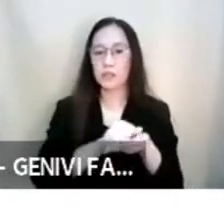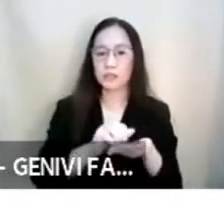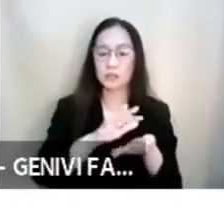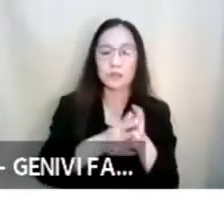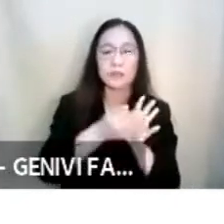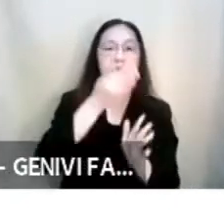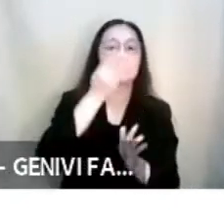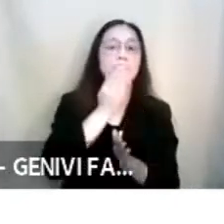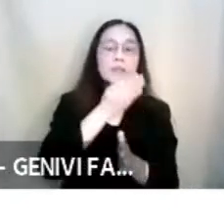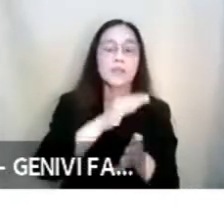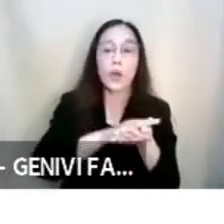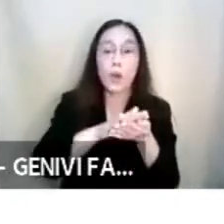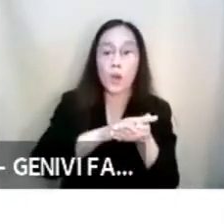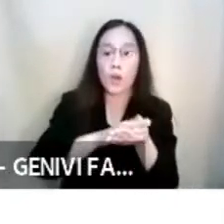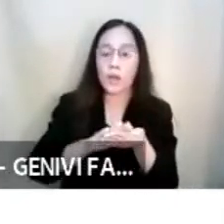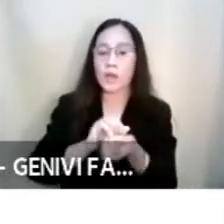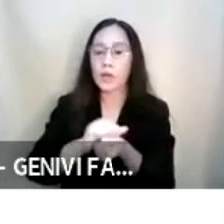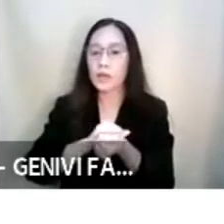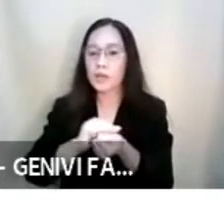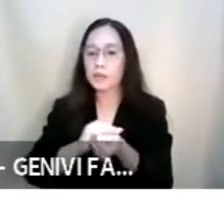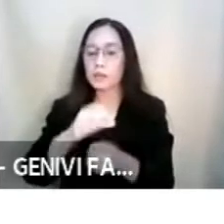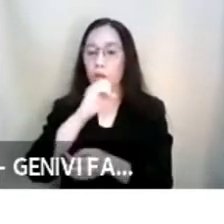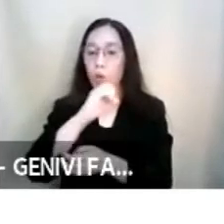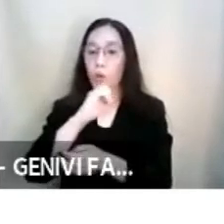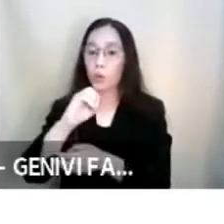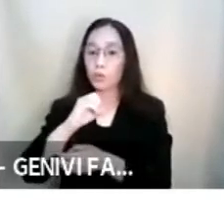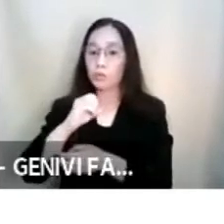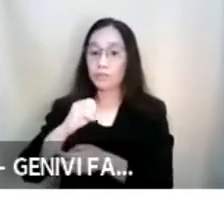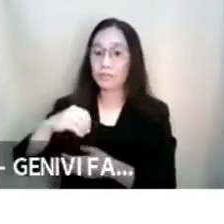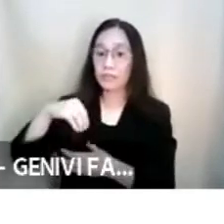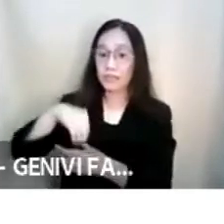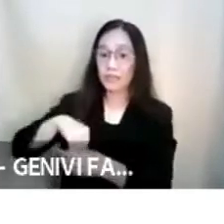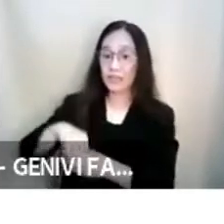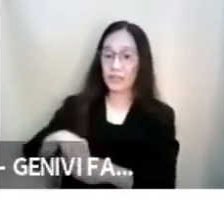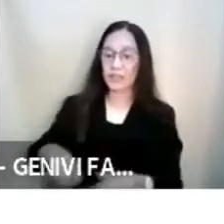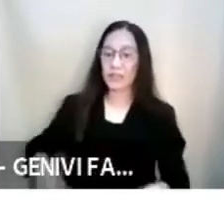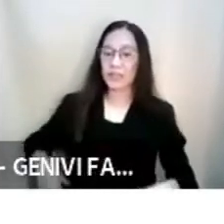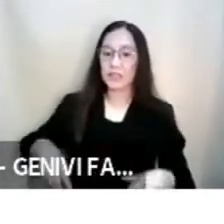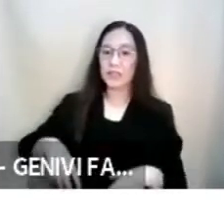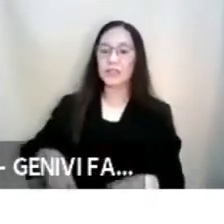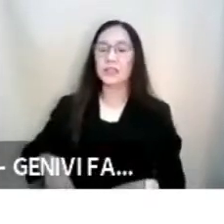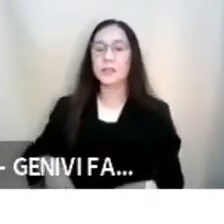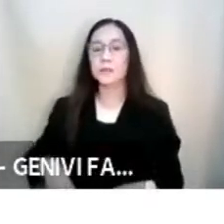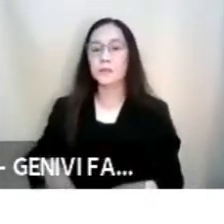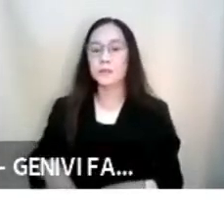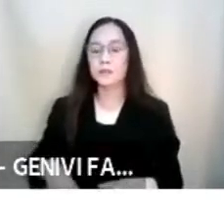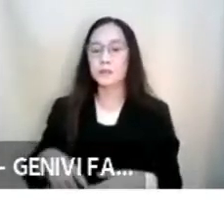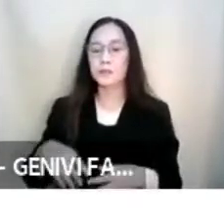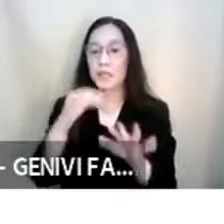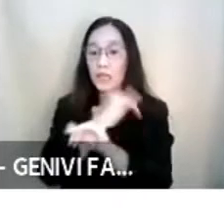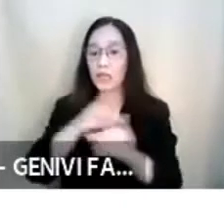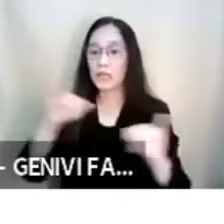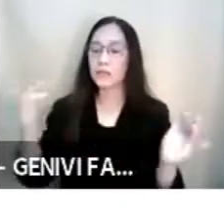and then washing their own underwear until they can wash their own clothes. And these are independent skills.